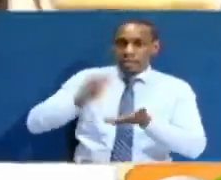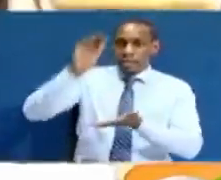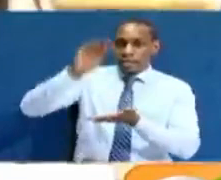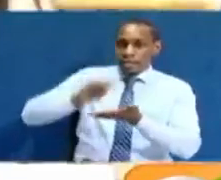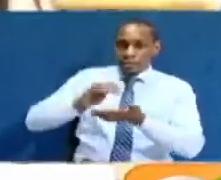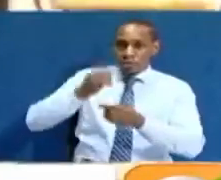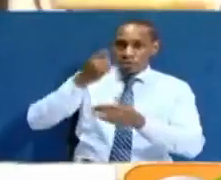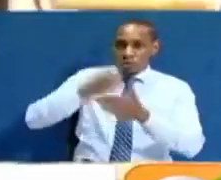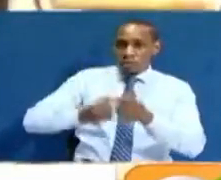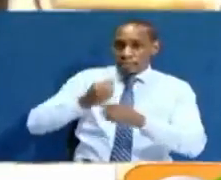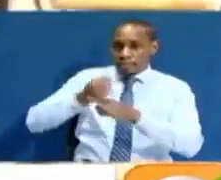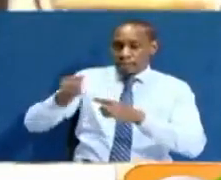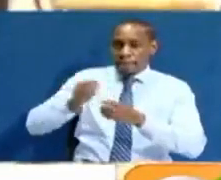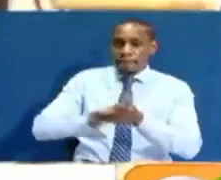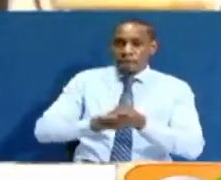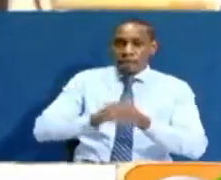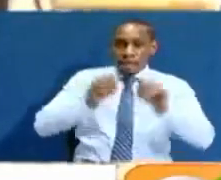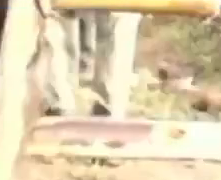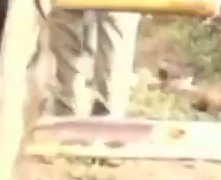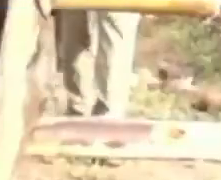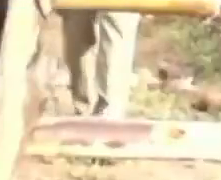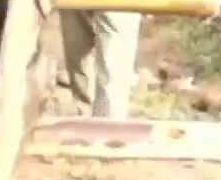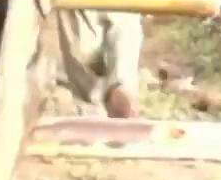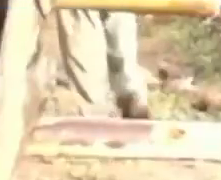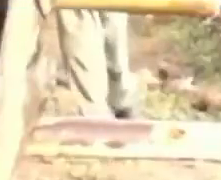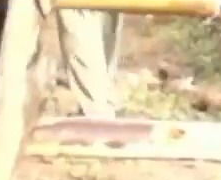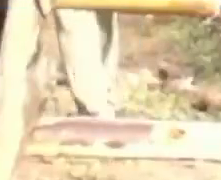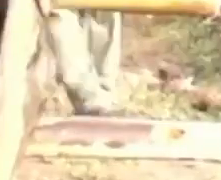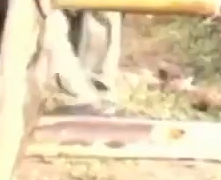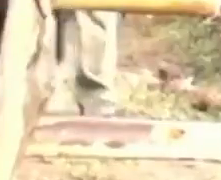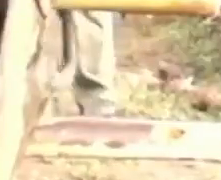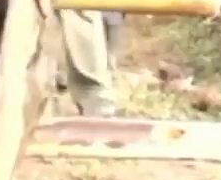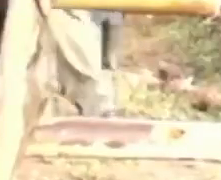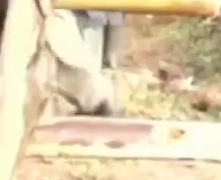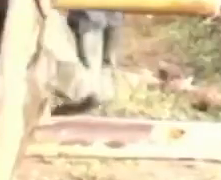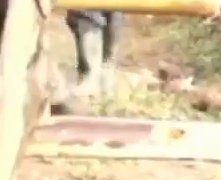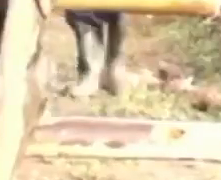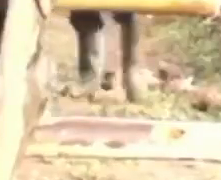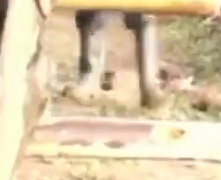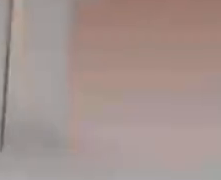for breeding for farmers. Faisal Ahmed, Citizen TV, Nairobi.